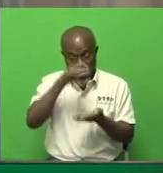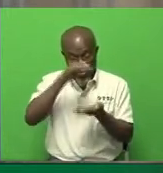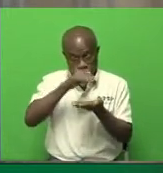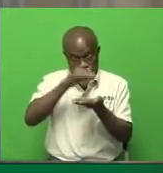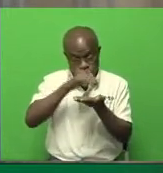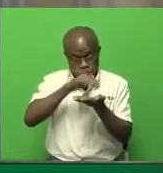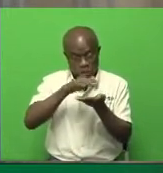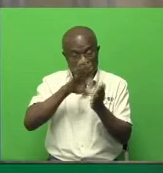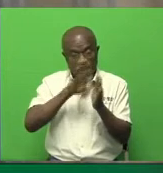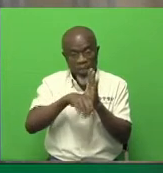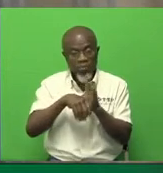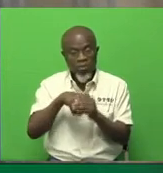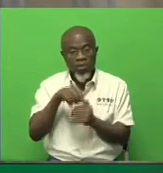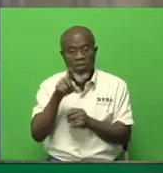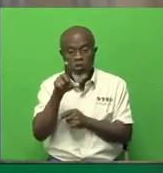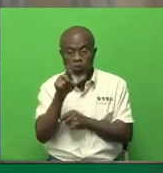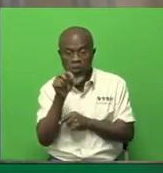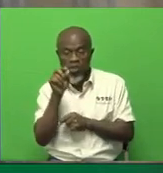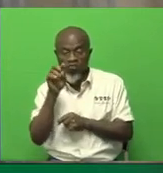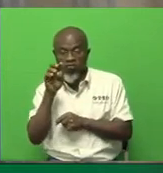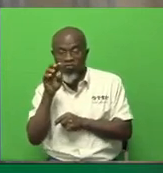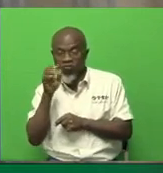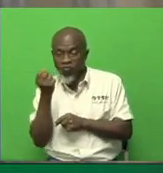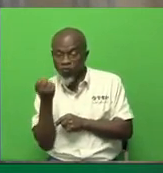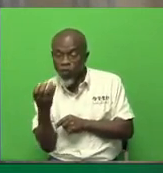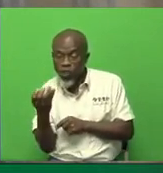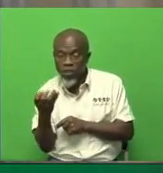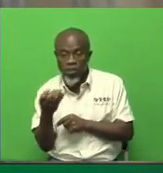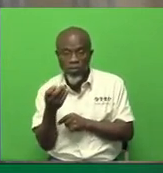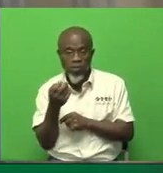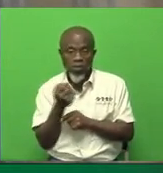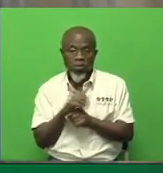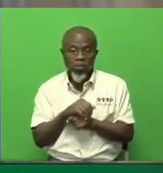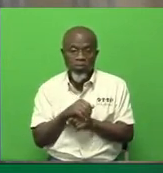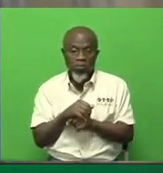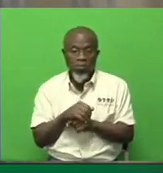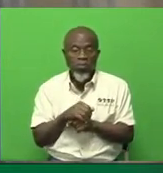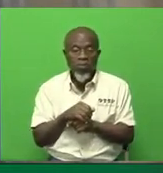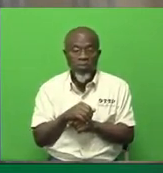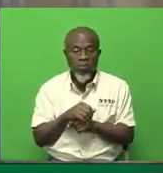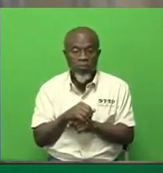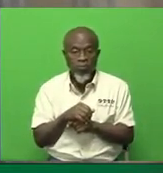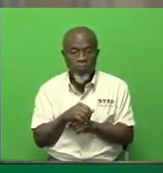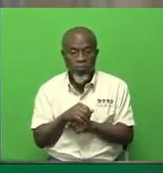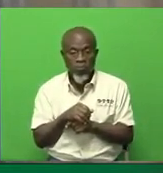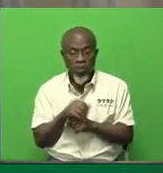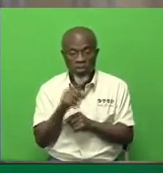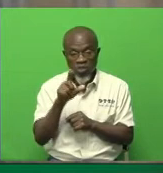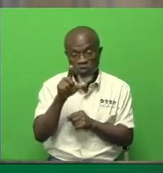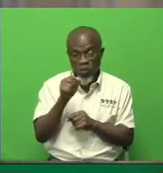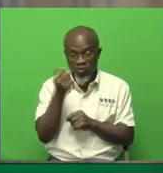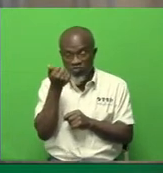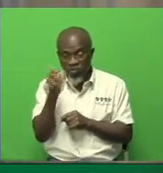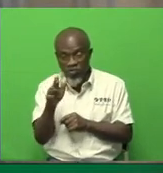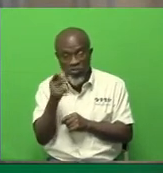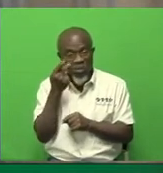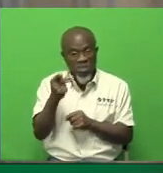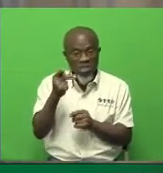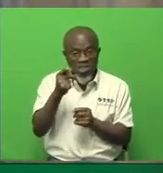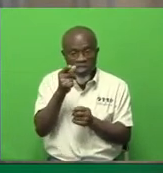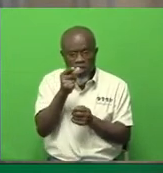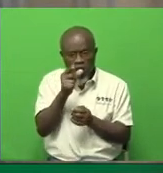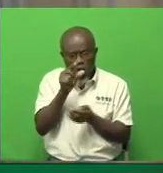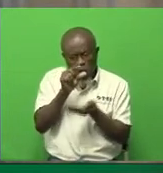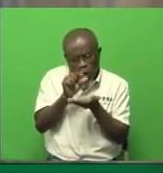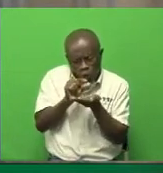we slashed them by 2015 my 50 compared to 2009. by 2015 we saw the lowest number of